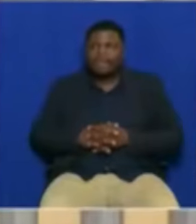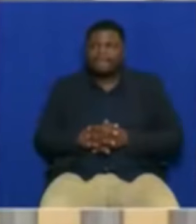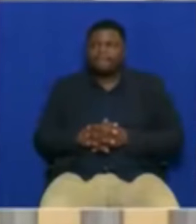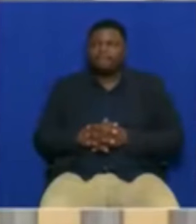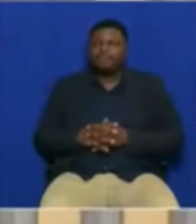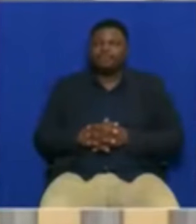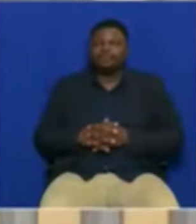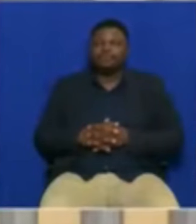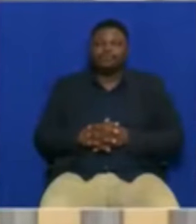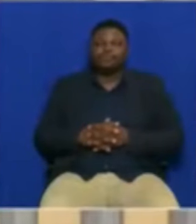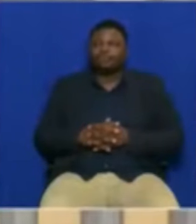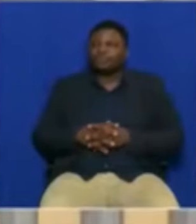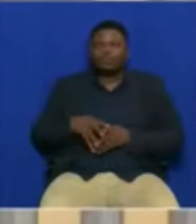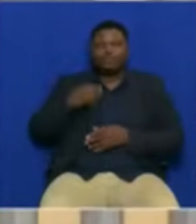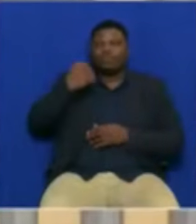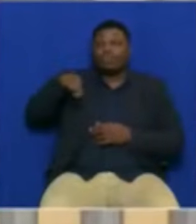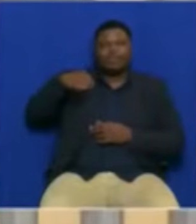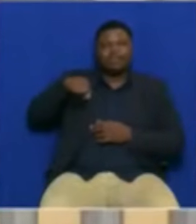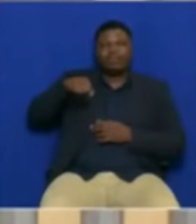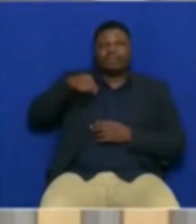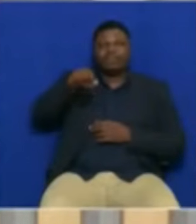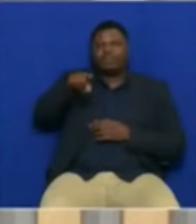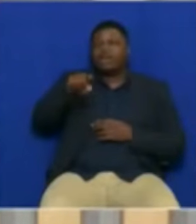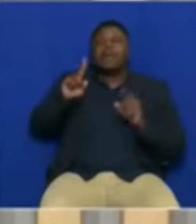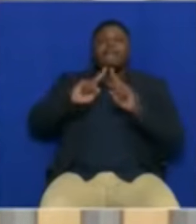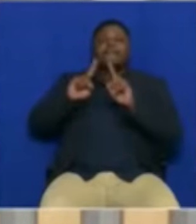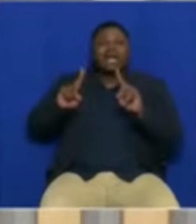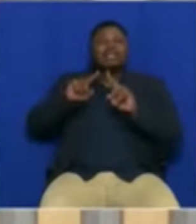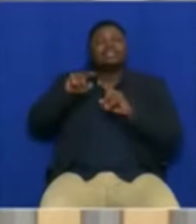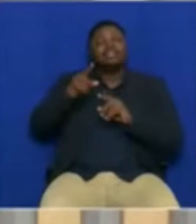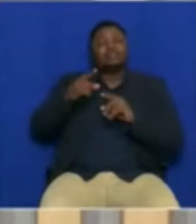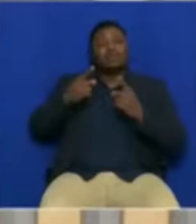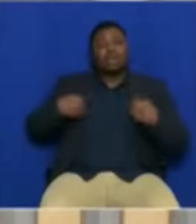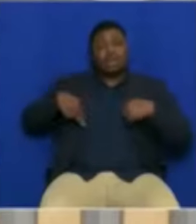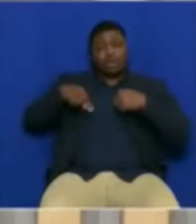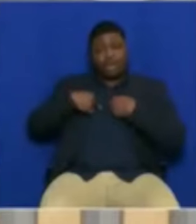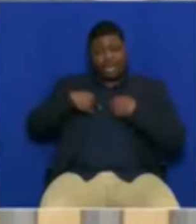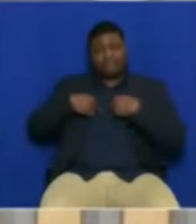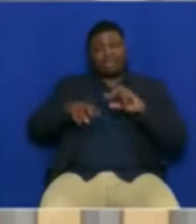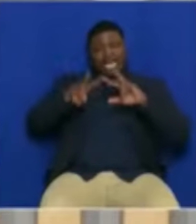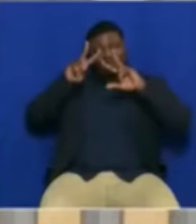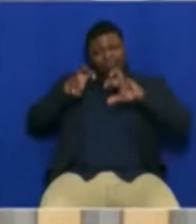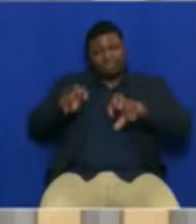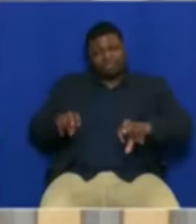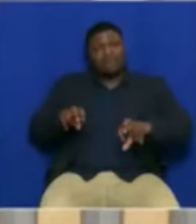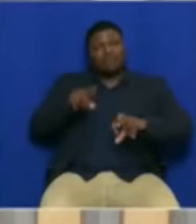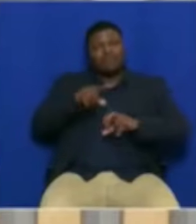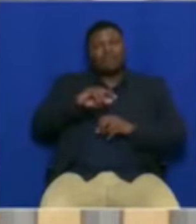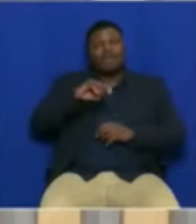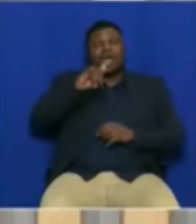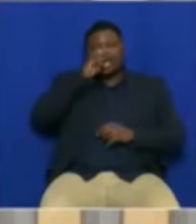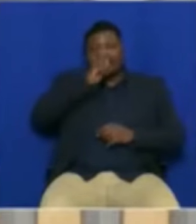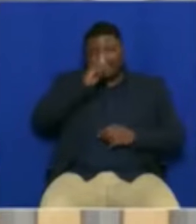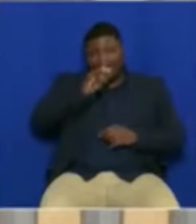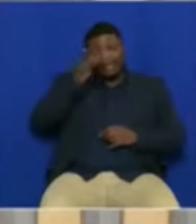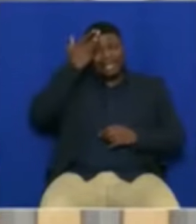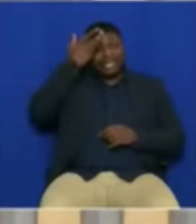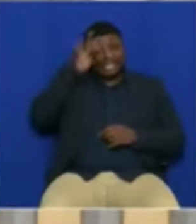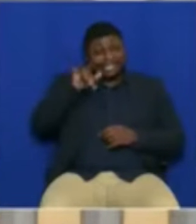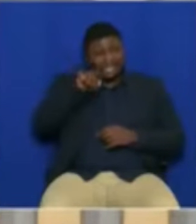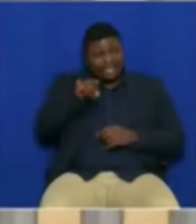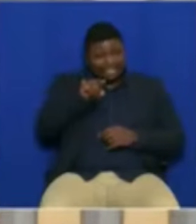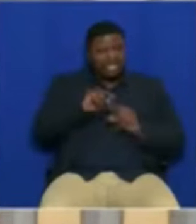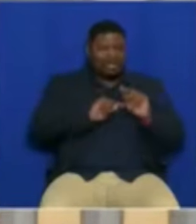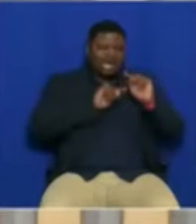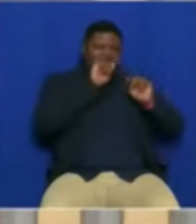scenario or the same investigation of crime intelligence within there, where the allegations is falling within crime intelligence,